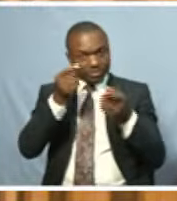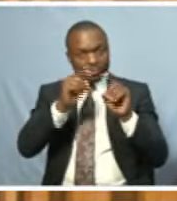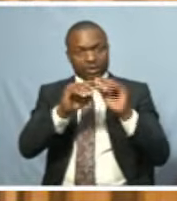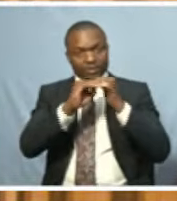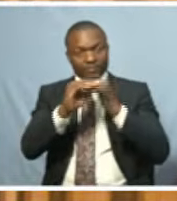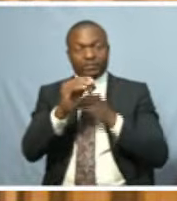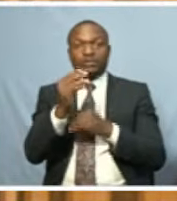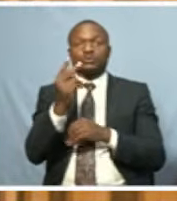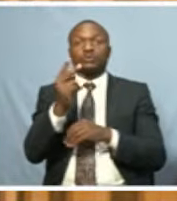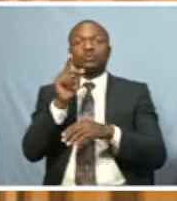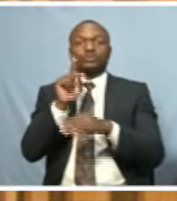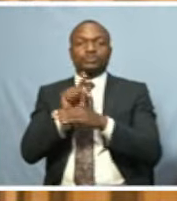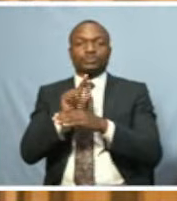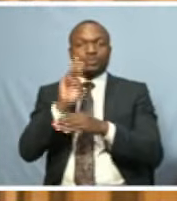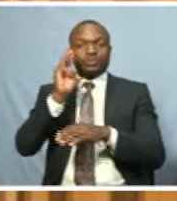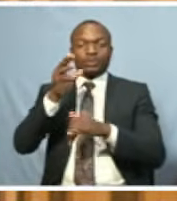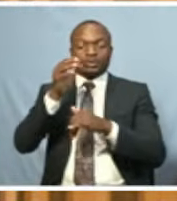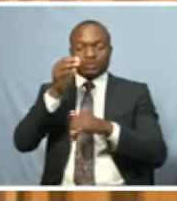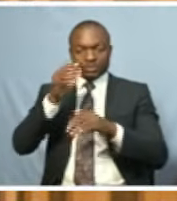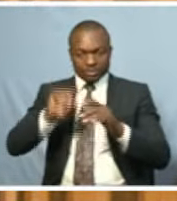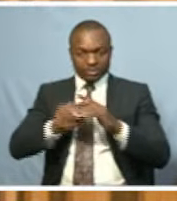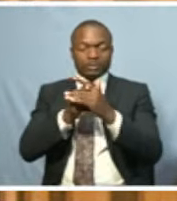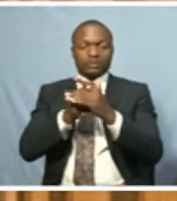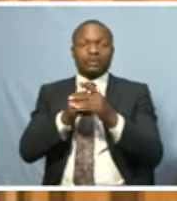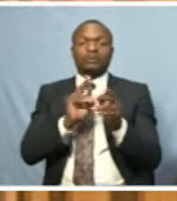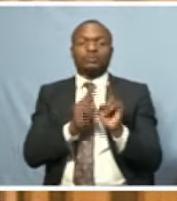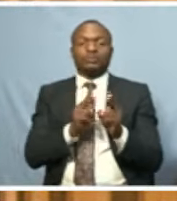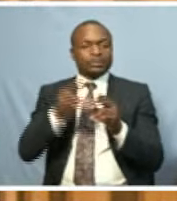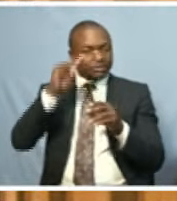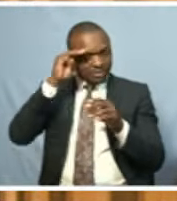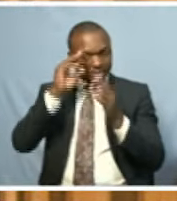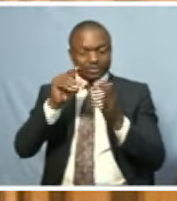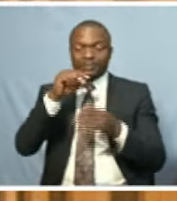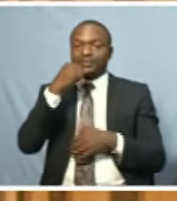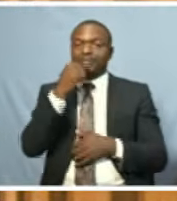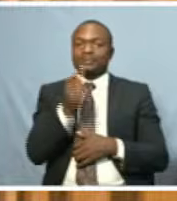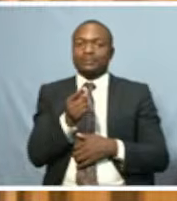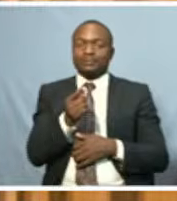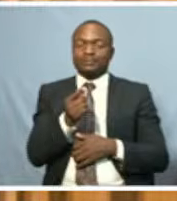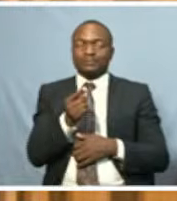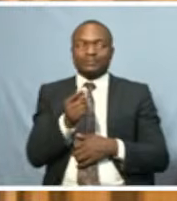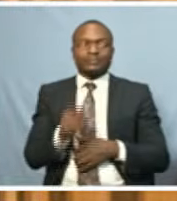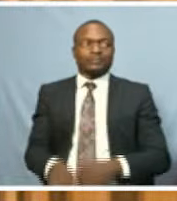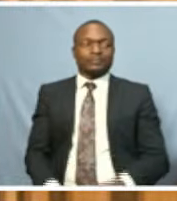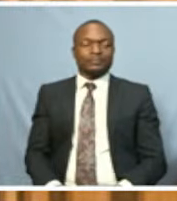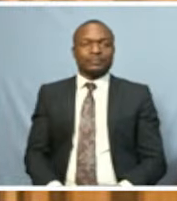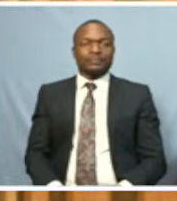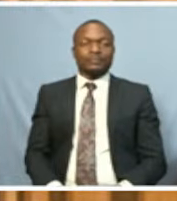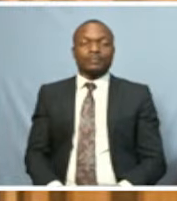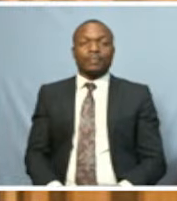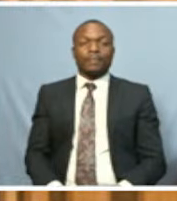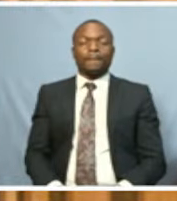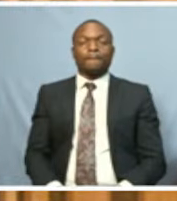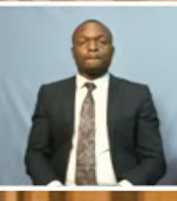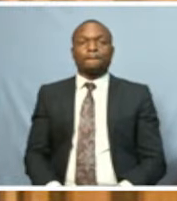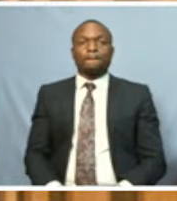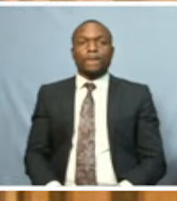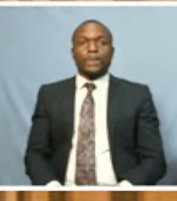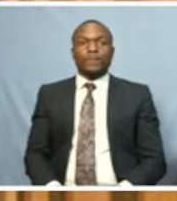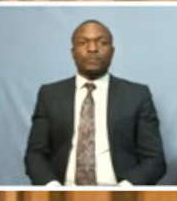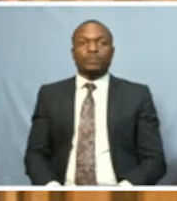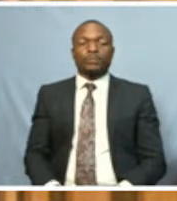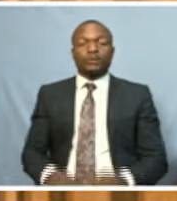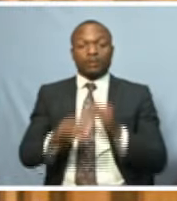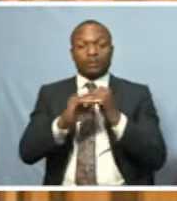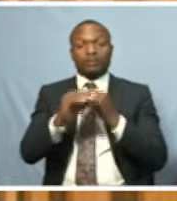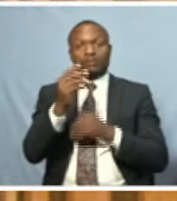2 of the project will commence. And in response, the Minister of Local Government and Rural Development did say that